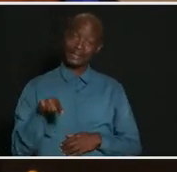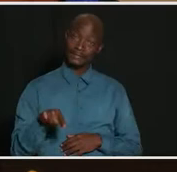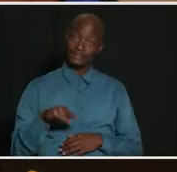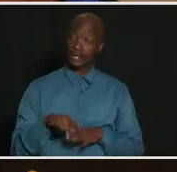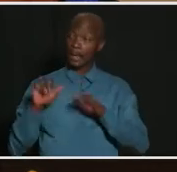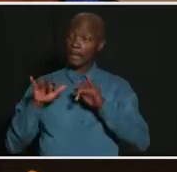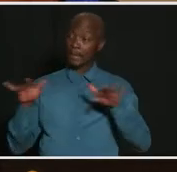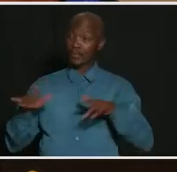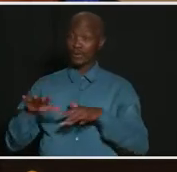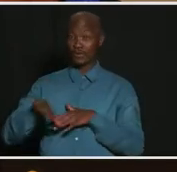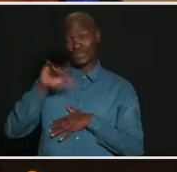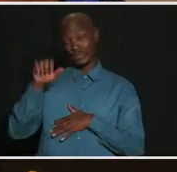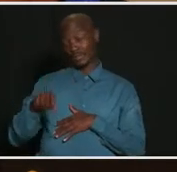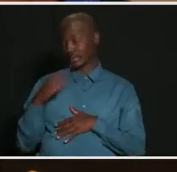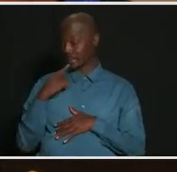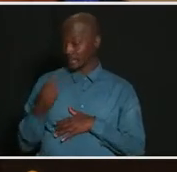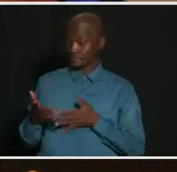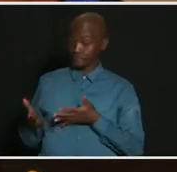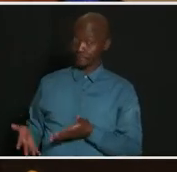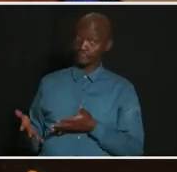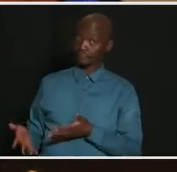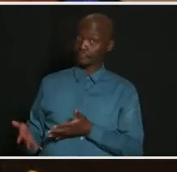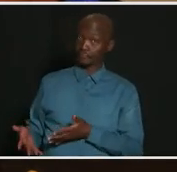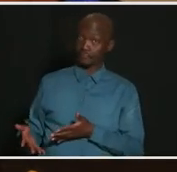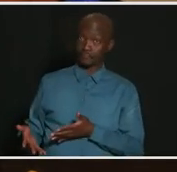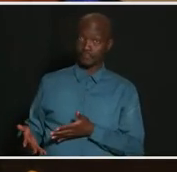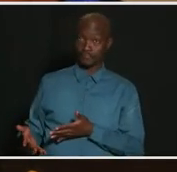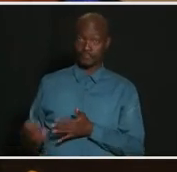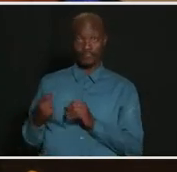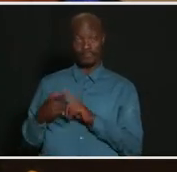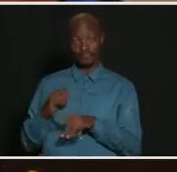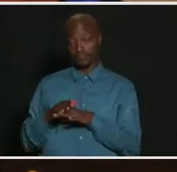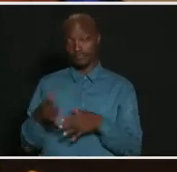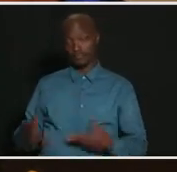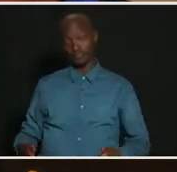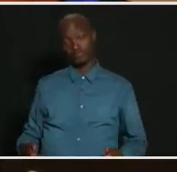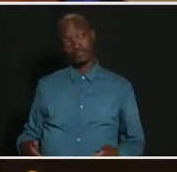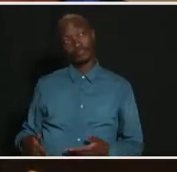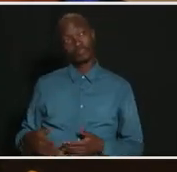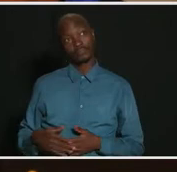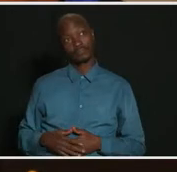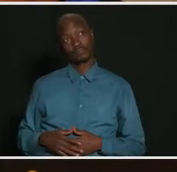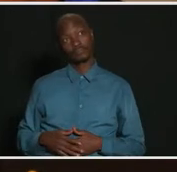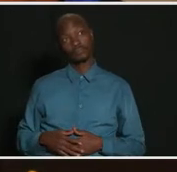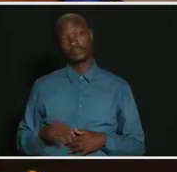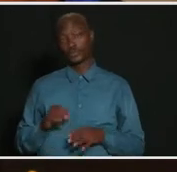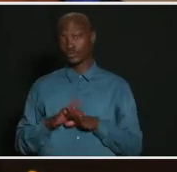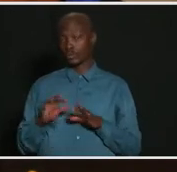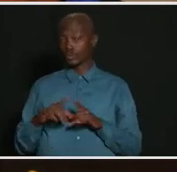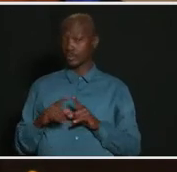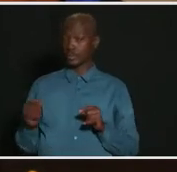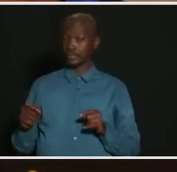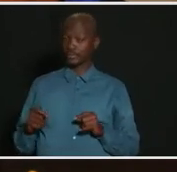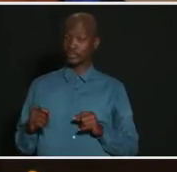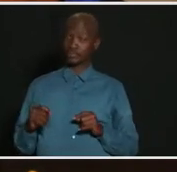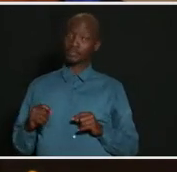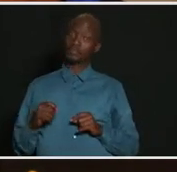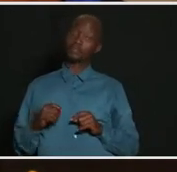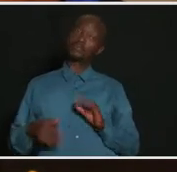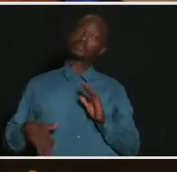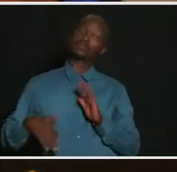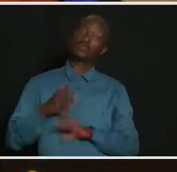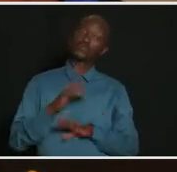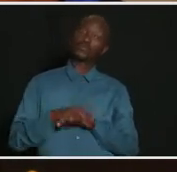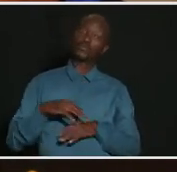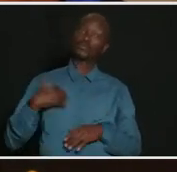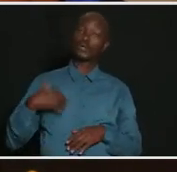what the people of South Africa have said from here we are not done we are going